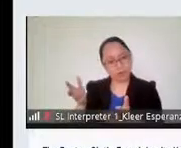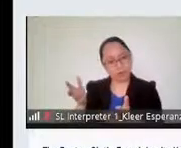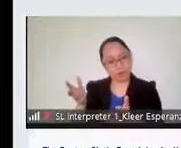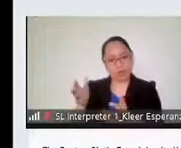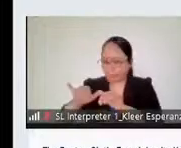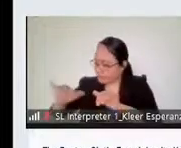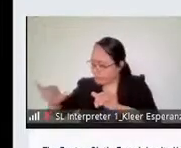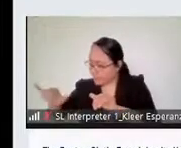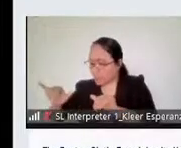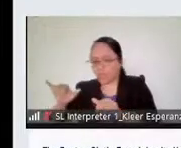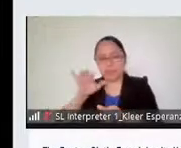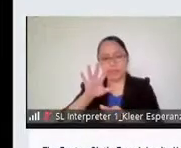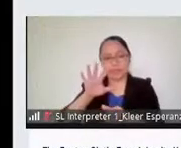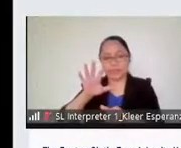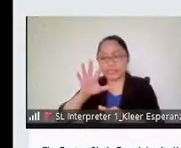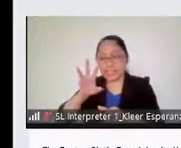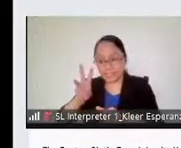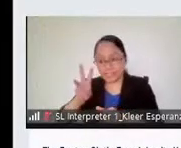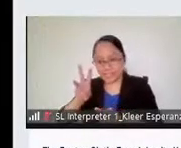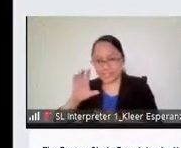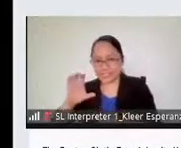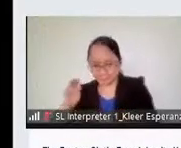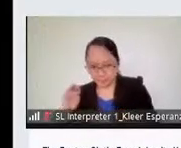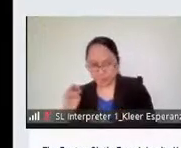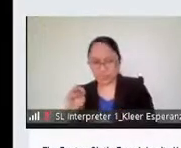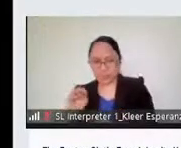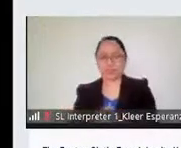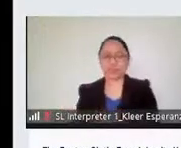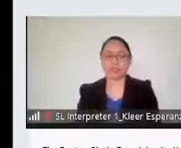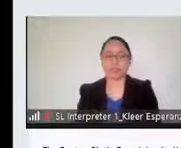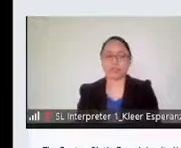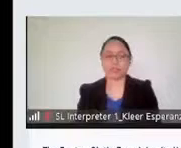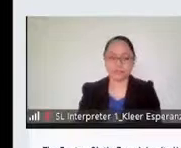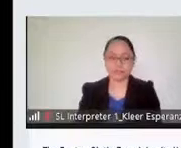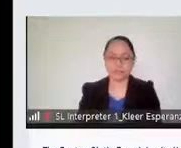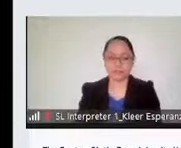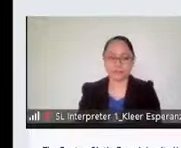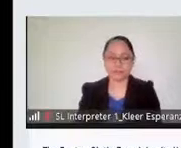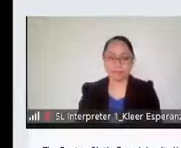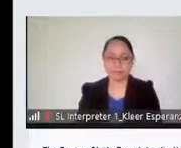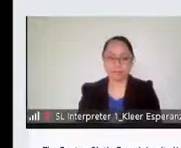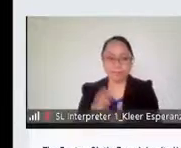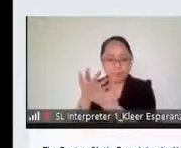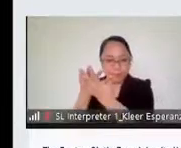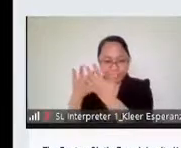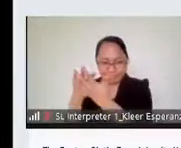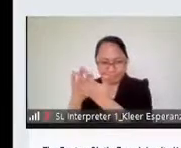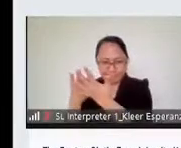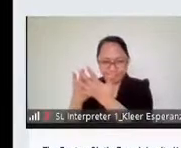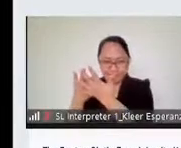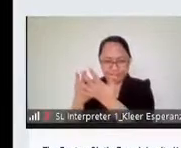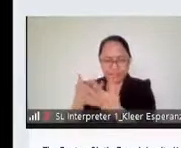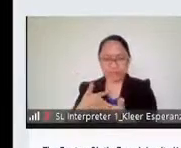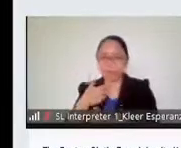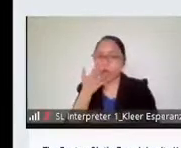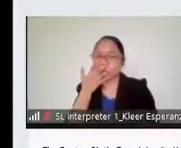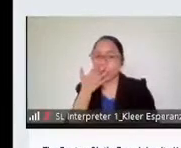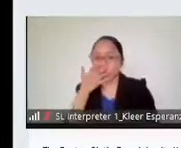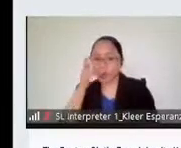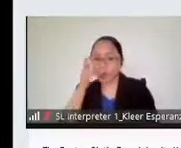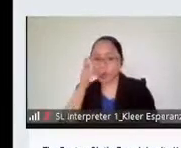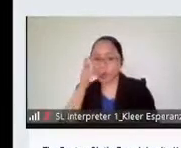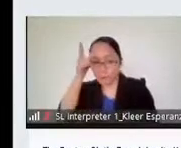56 centimeters. The warp threads were also tie-dyed in red and black, and the weft threads were dyed black prior to